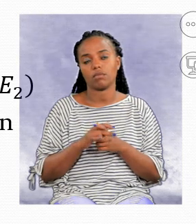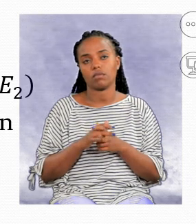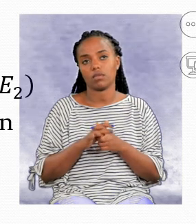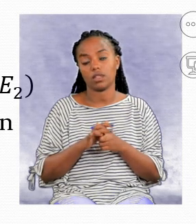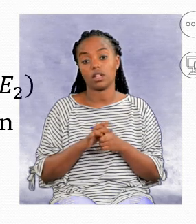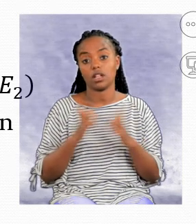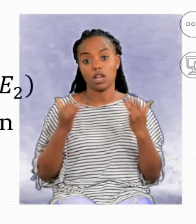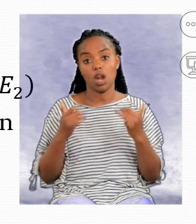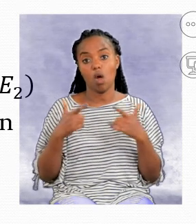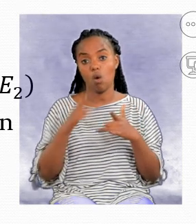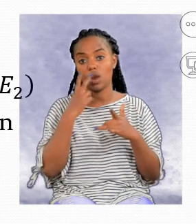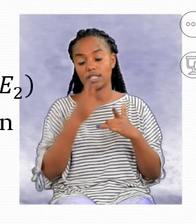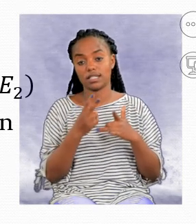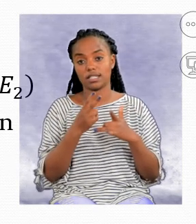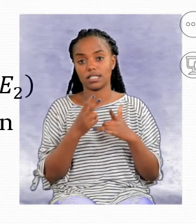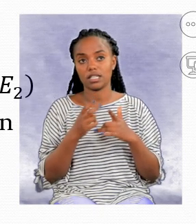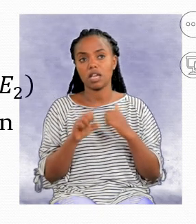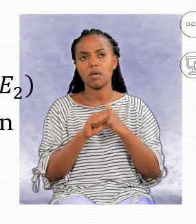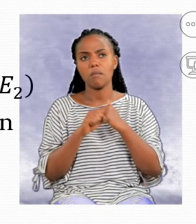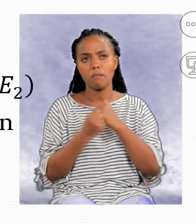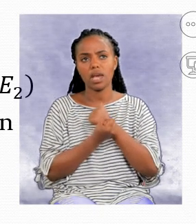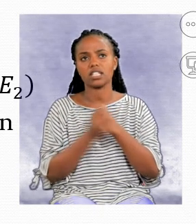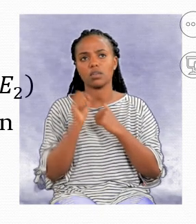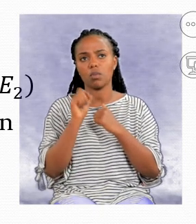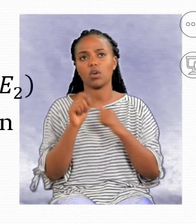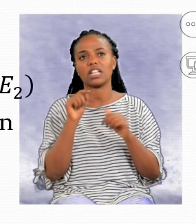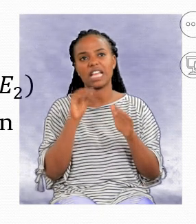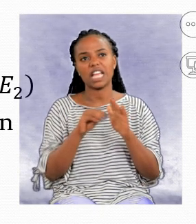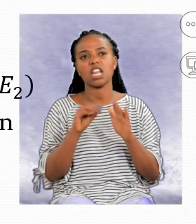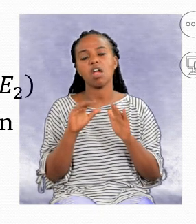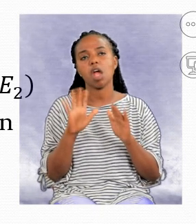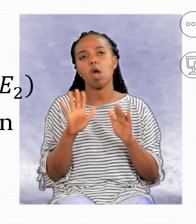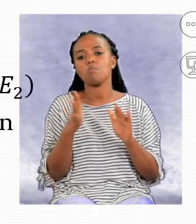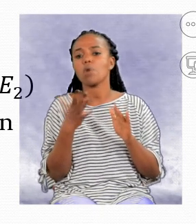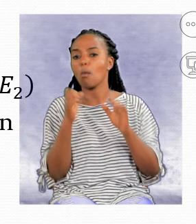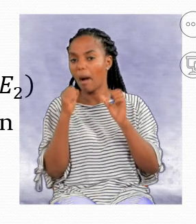Okay, now let's see basic points in probability.